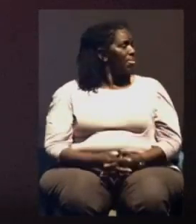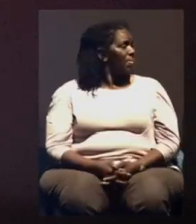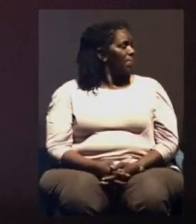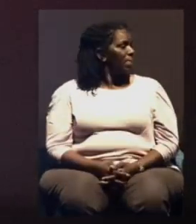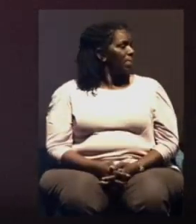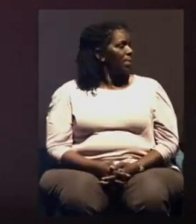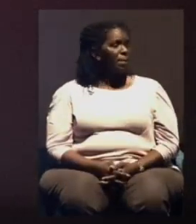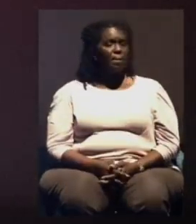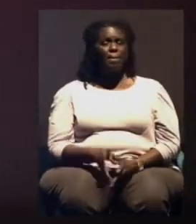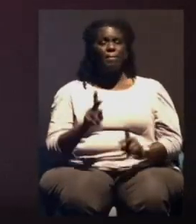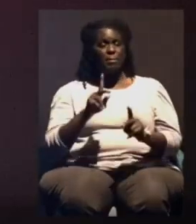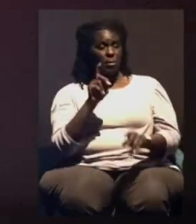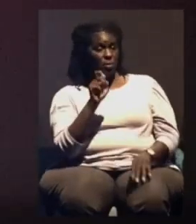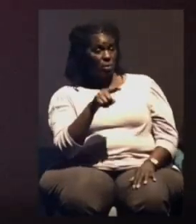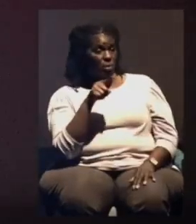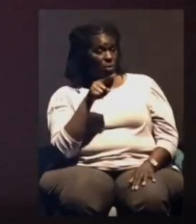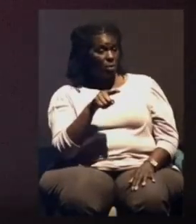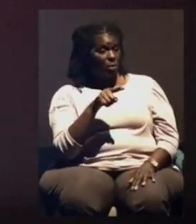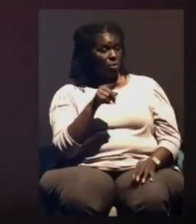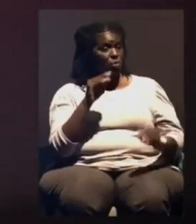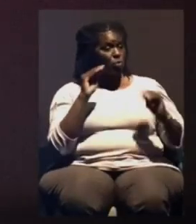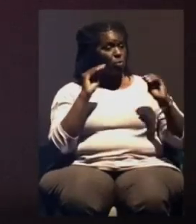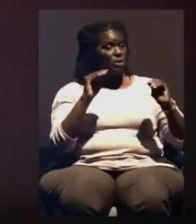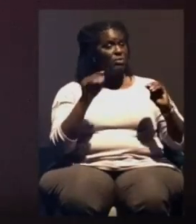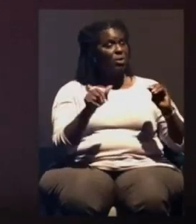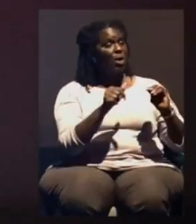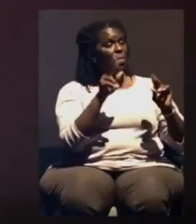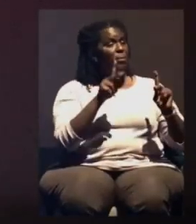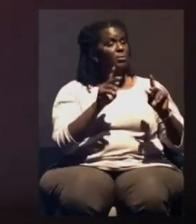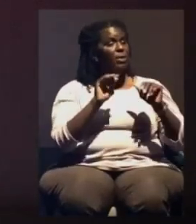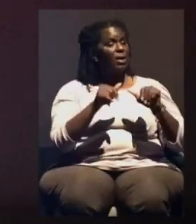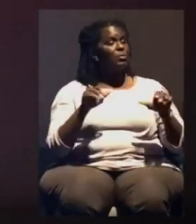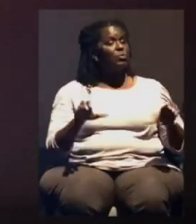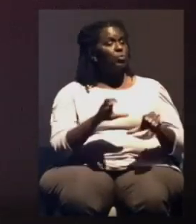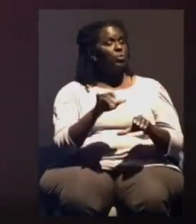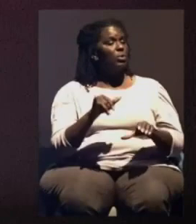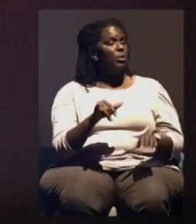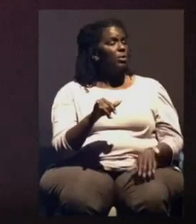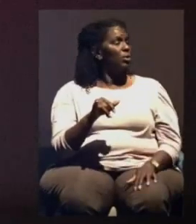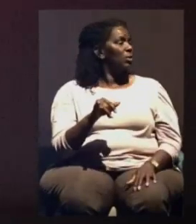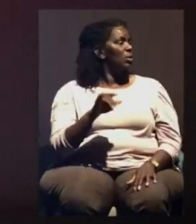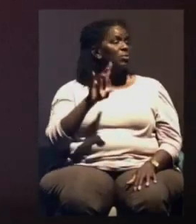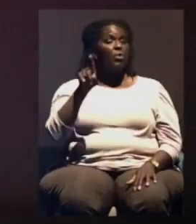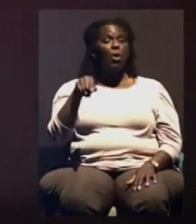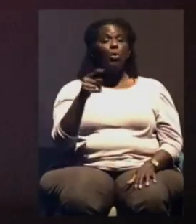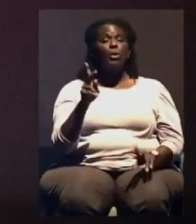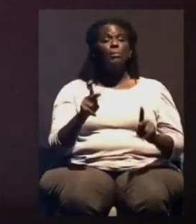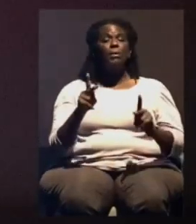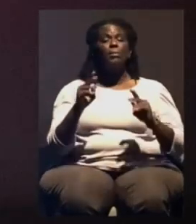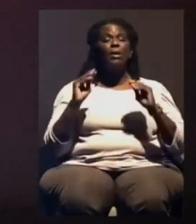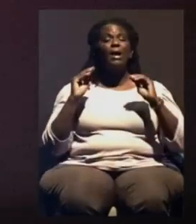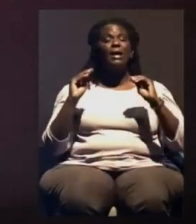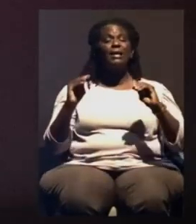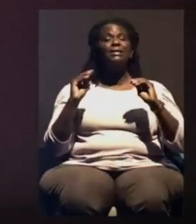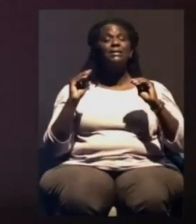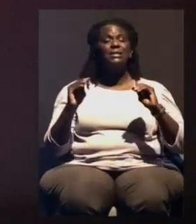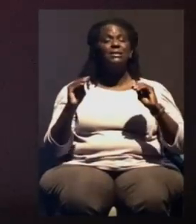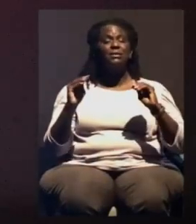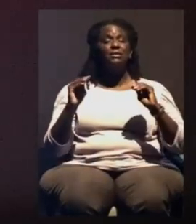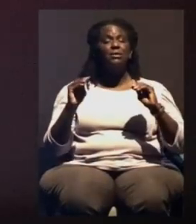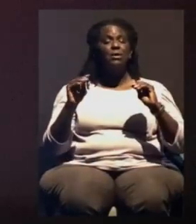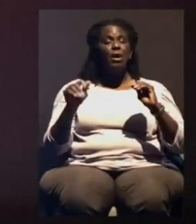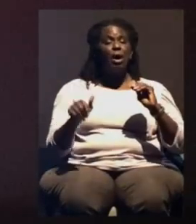They asked him, have you ever been able to teach anybody else how to do this? And he said, the only people I've ever had any success teaching